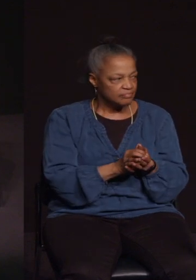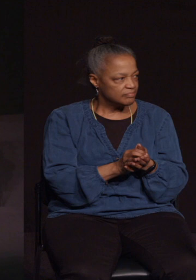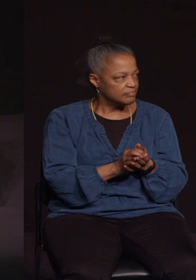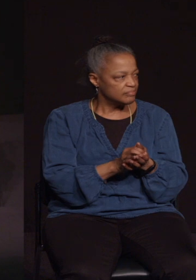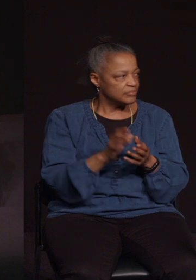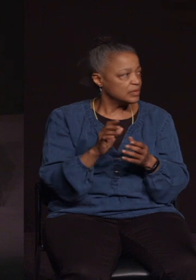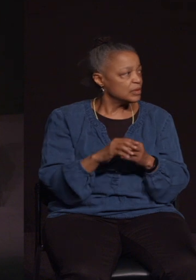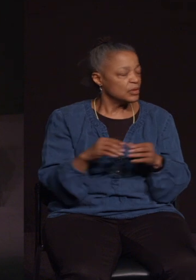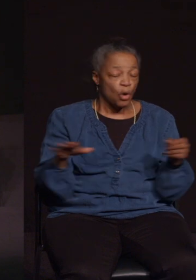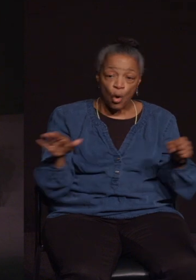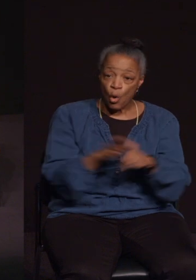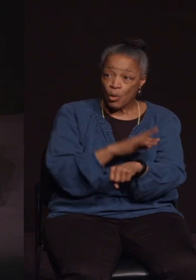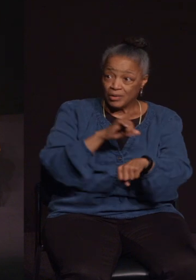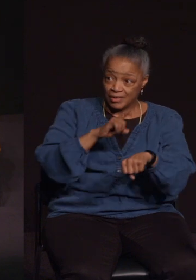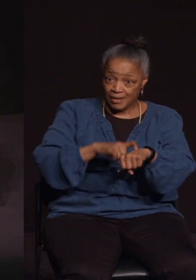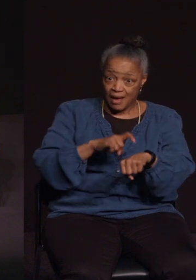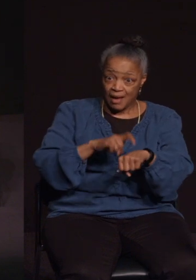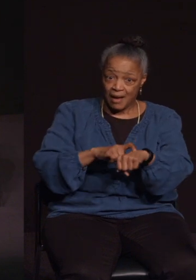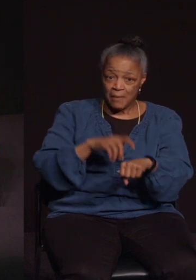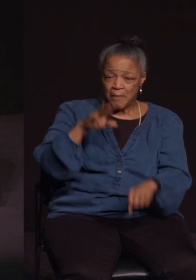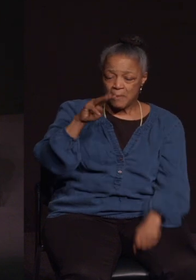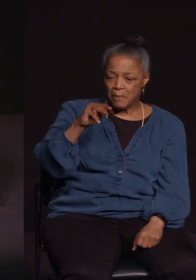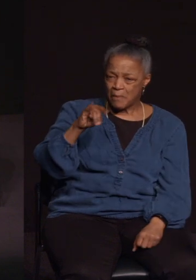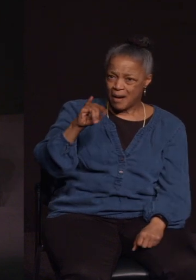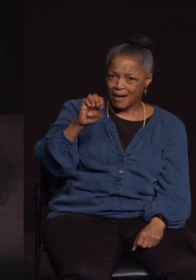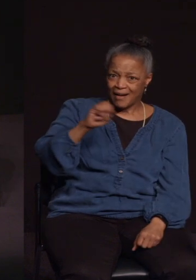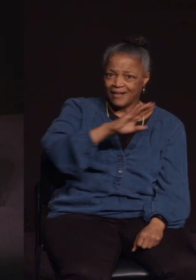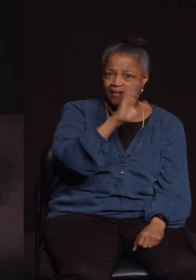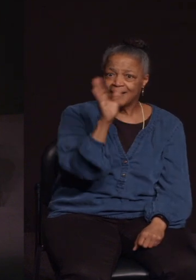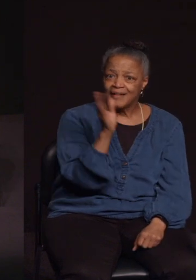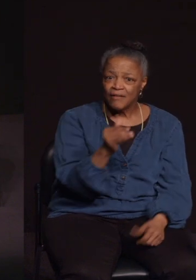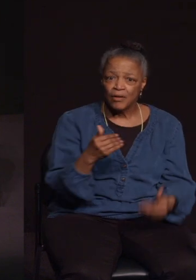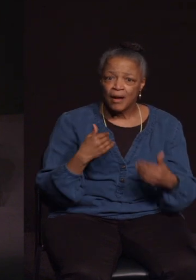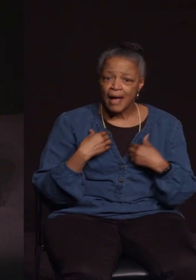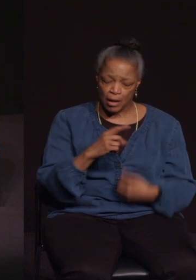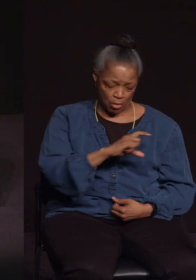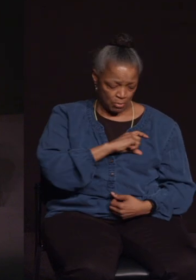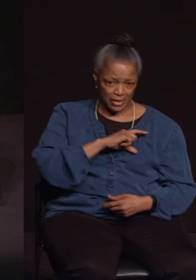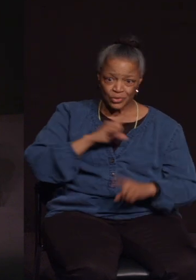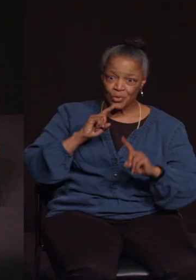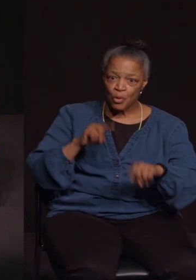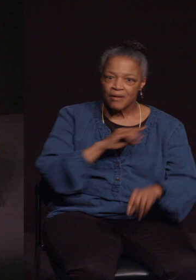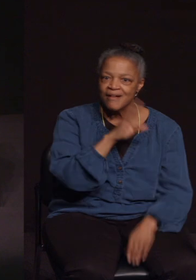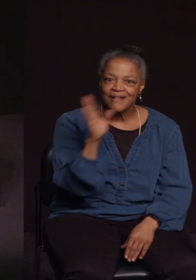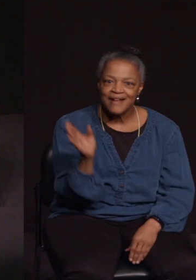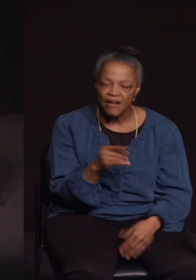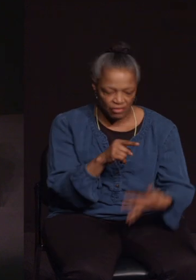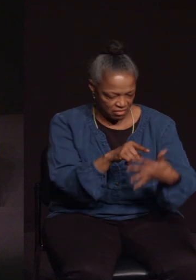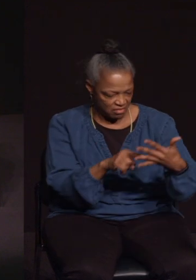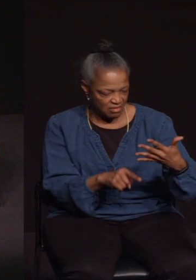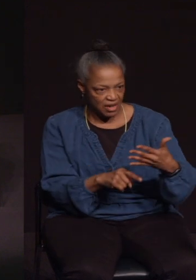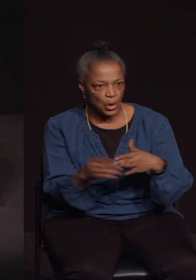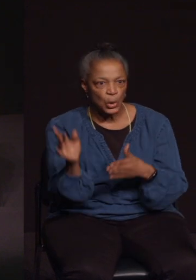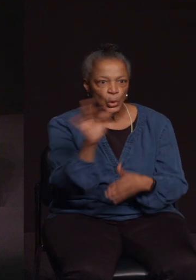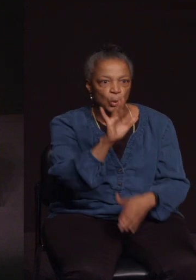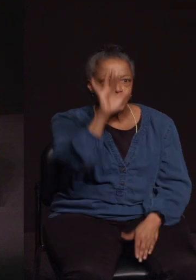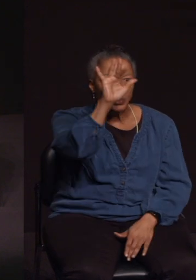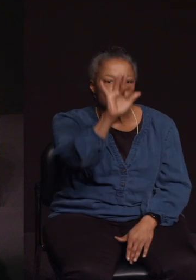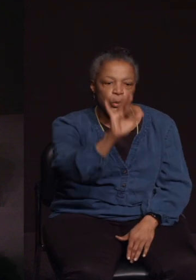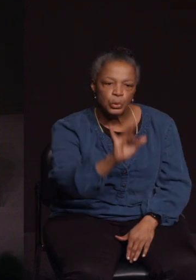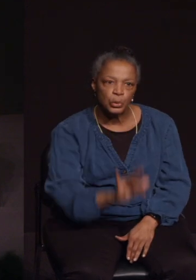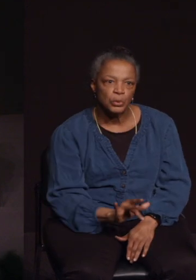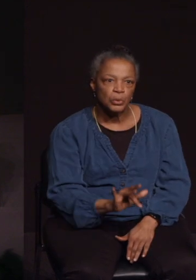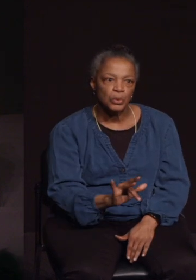Yeah. And the whole time, Mike never had a police report. His police report is empty. It's nothing